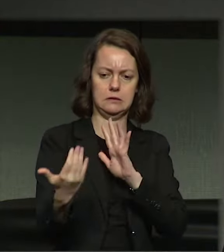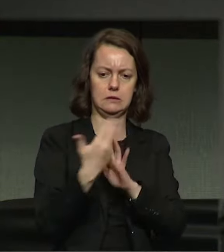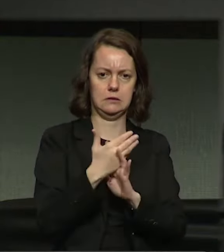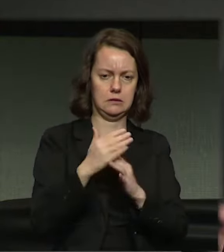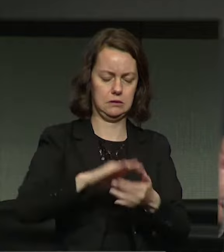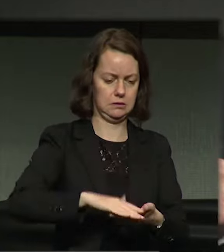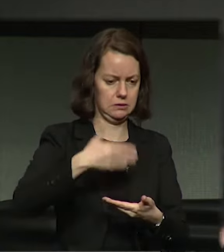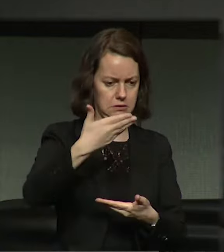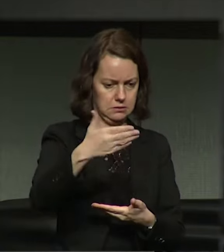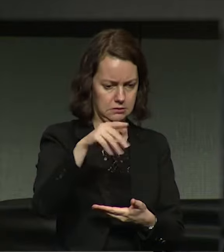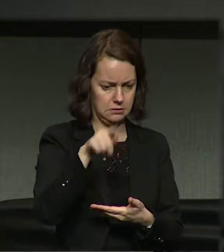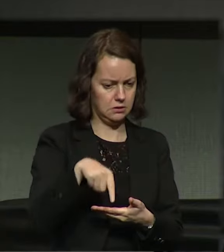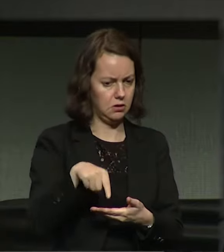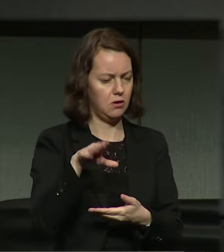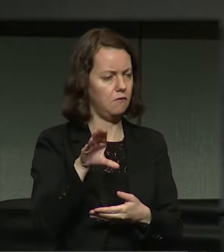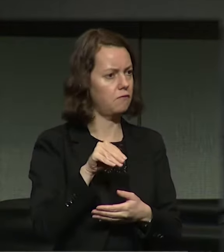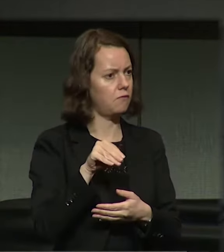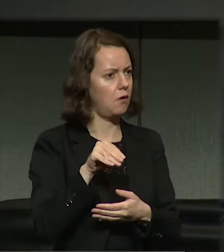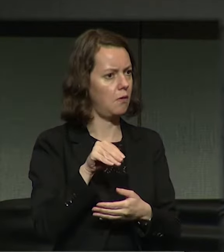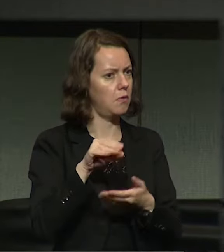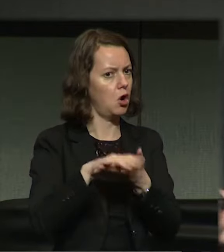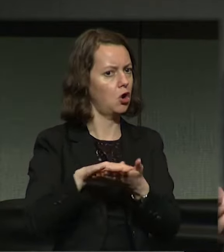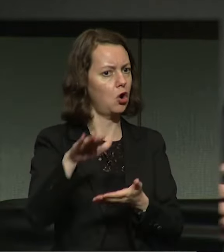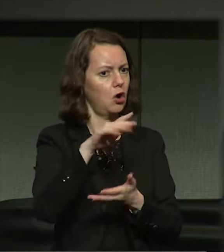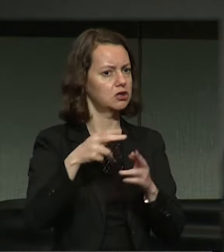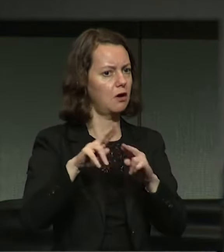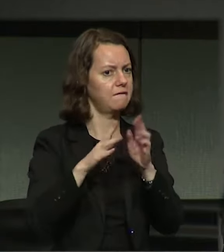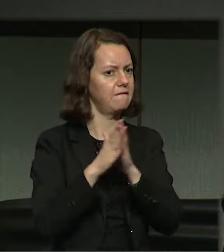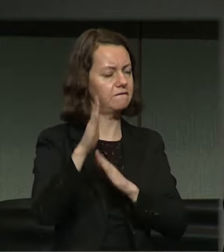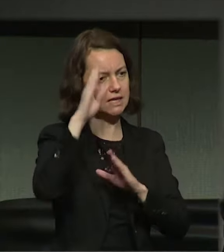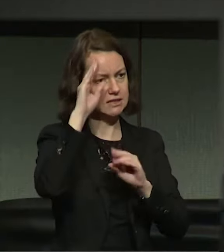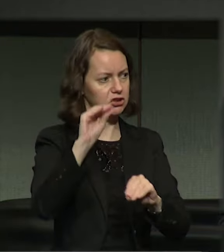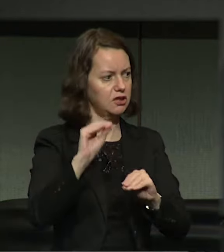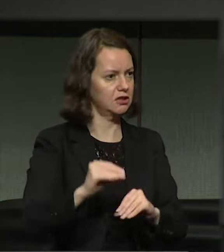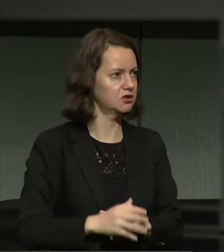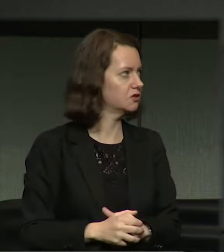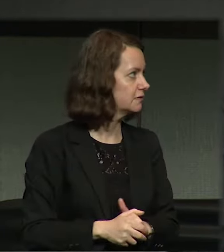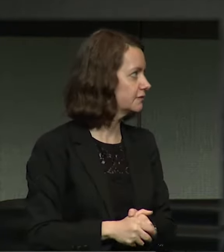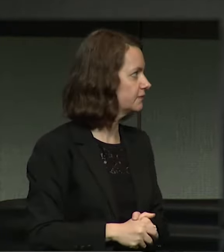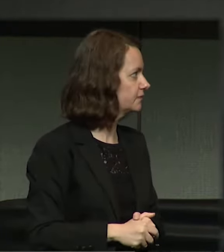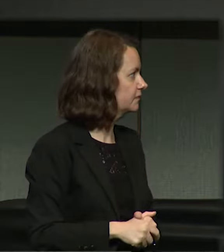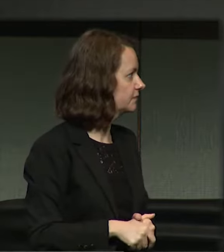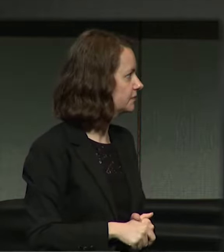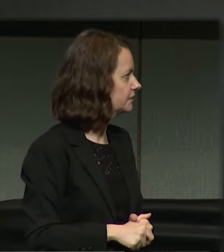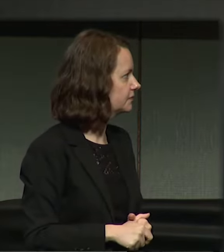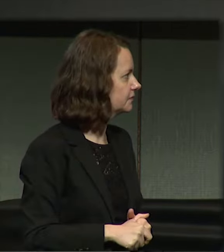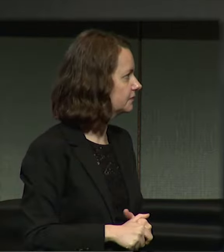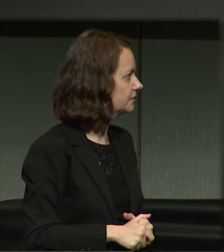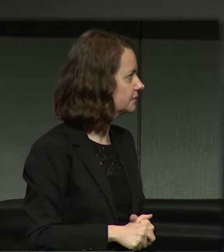that was from the Brisbane College of Advanced Education.